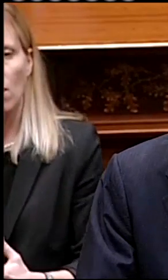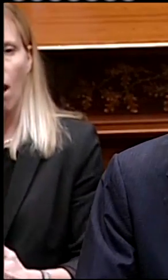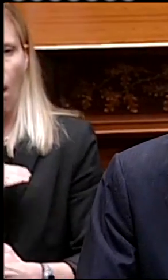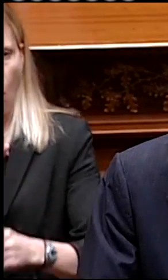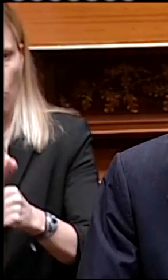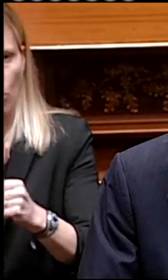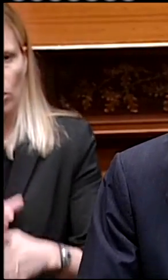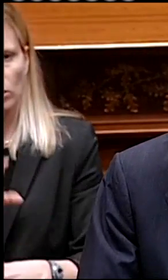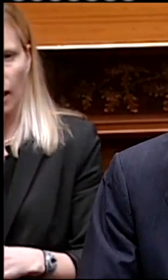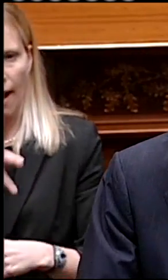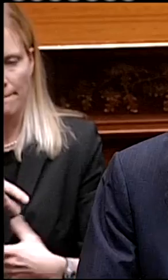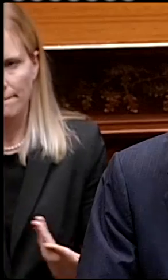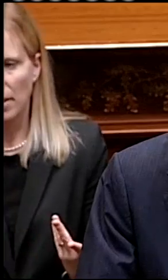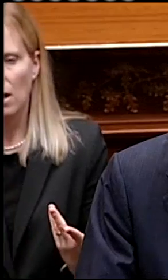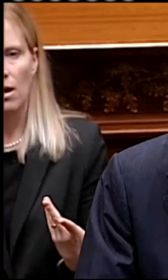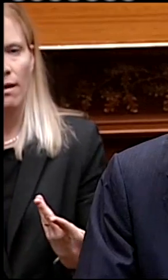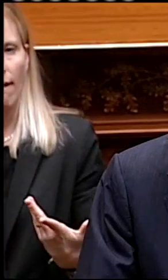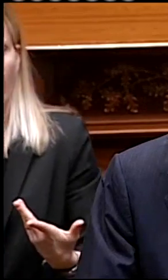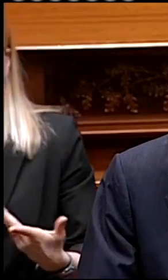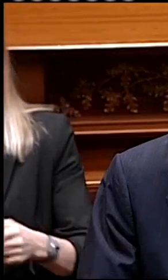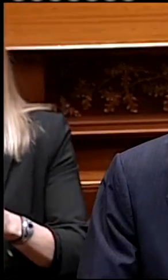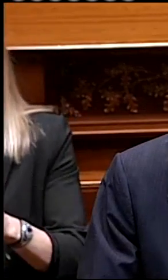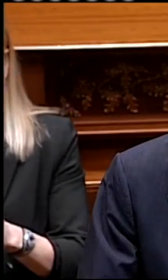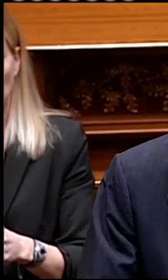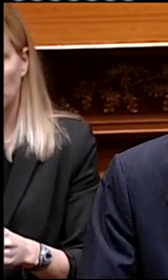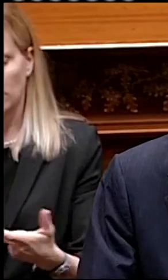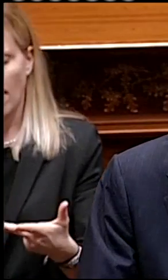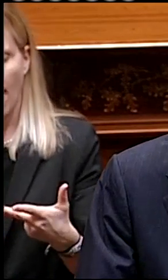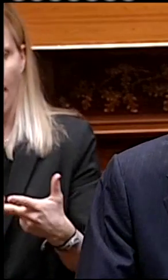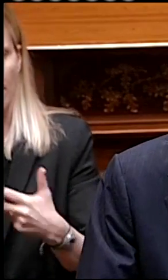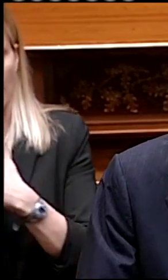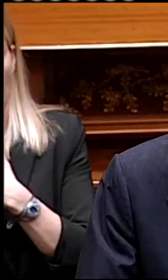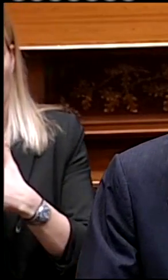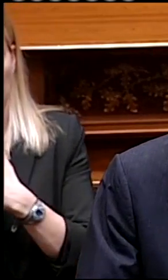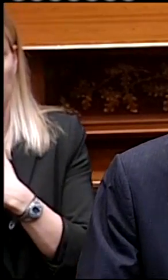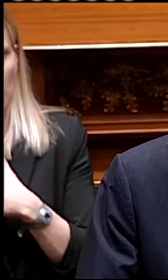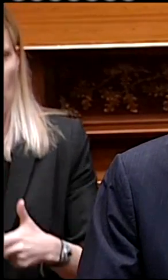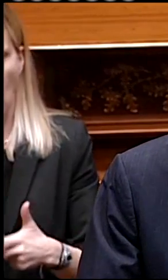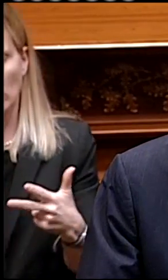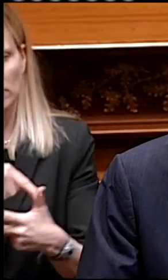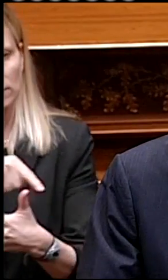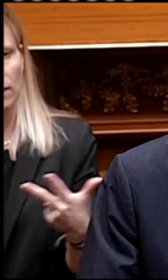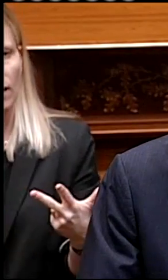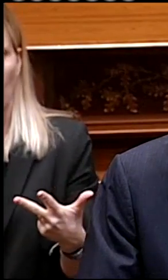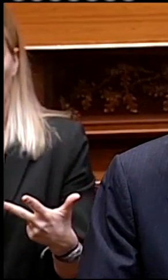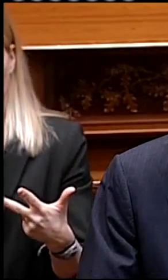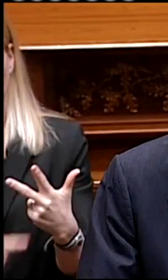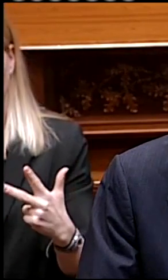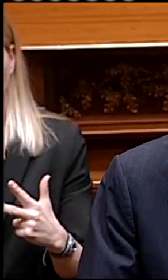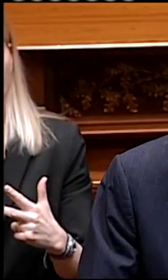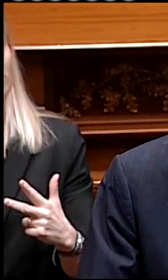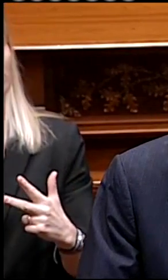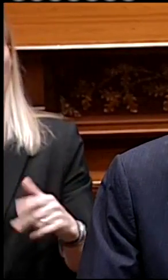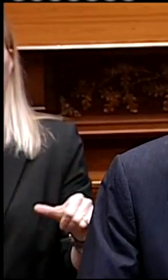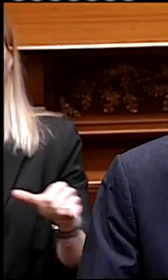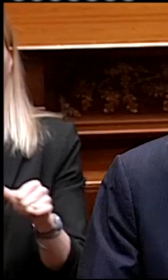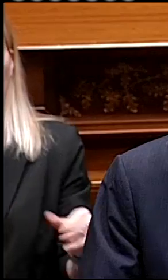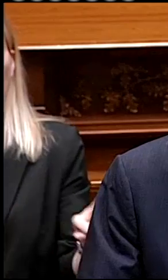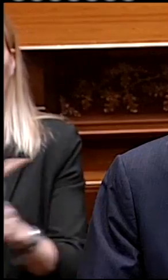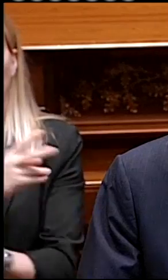our workers' compensation, unemployment insurance, and liability costs all rank among the worst in